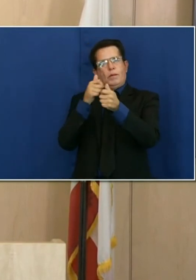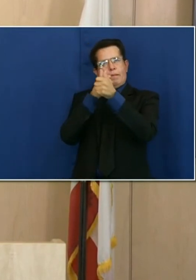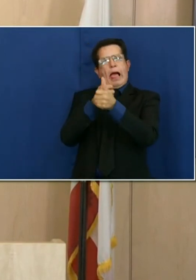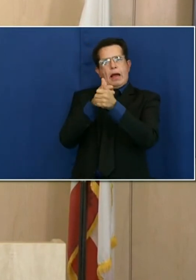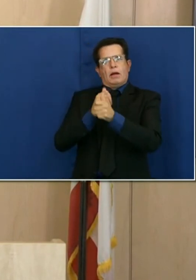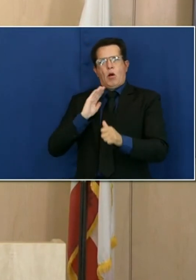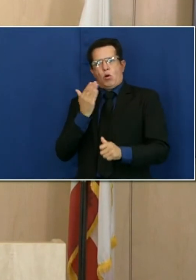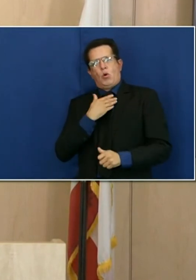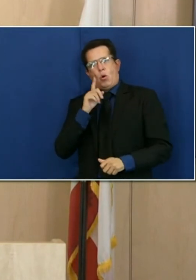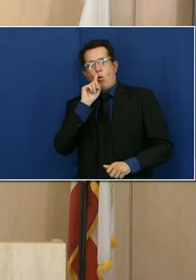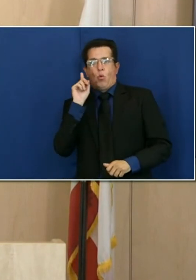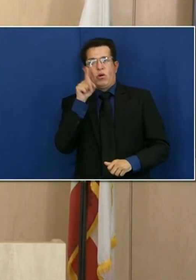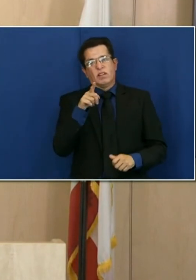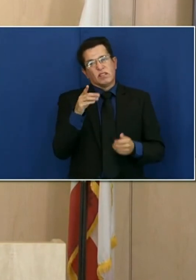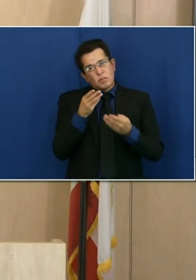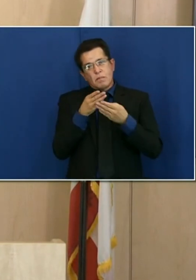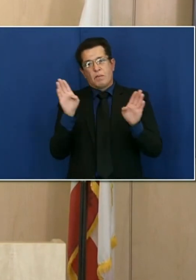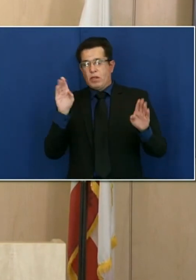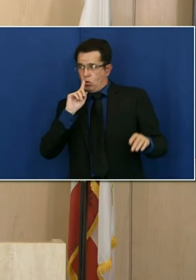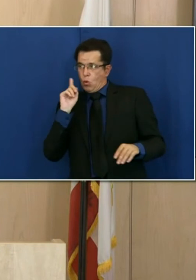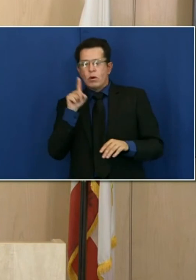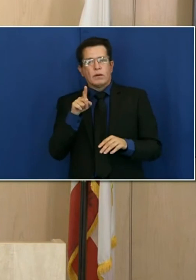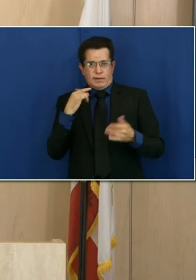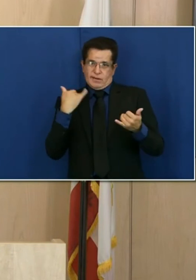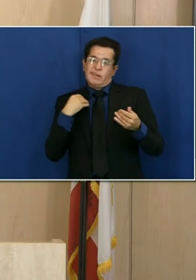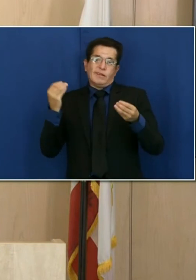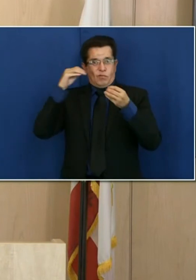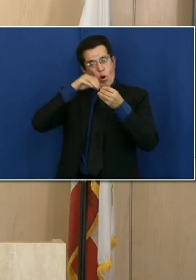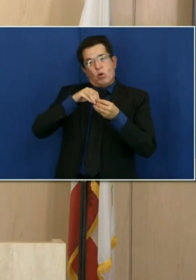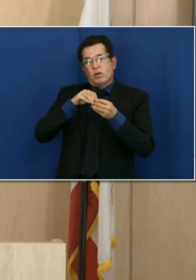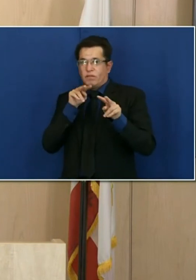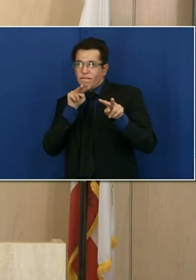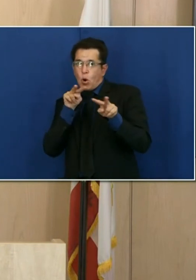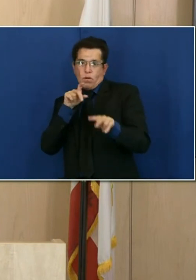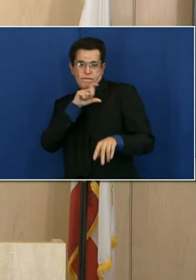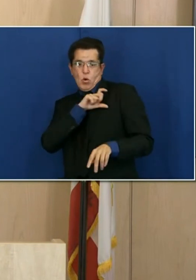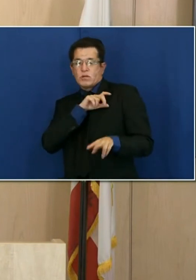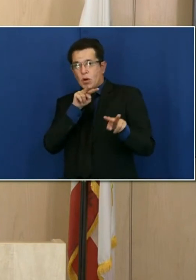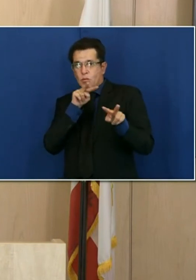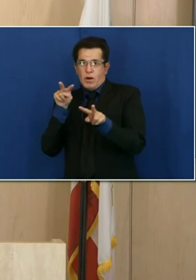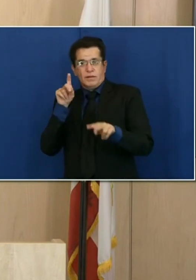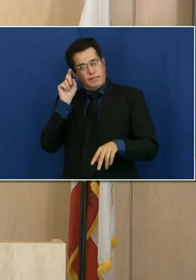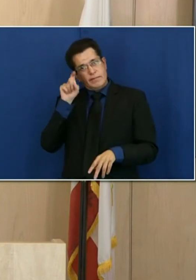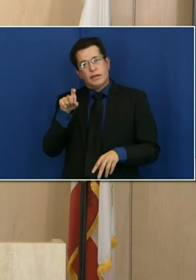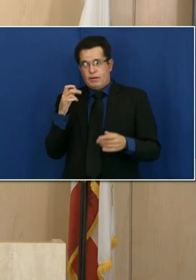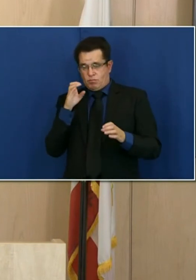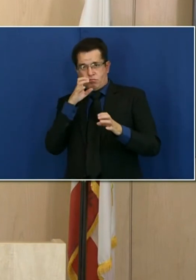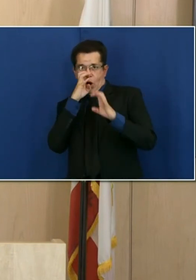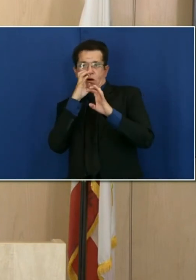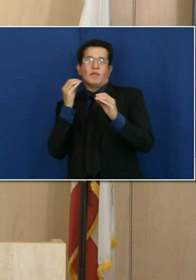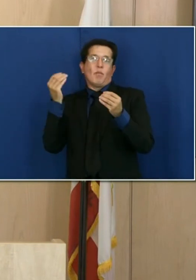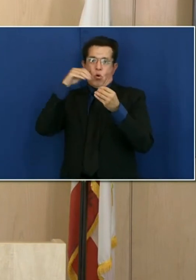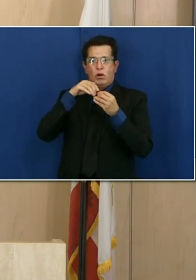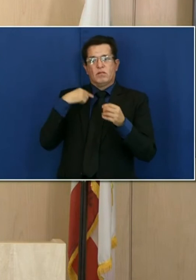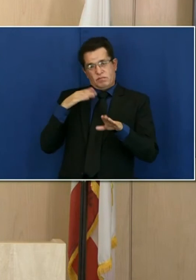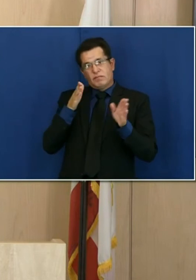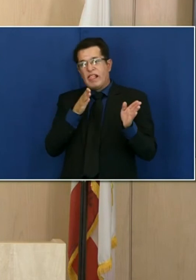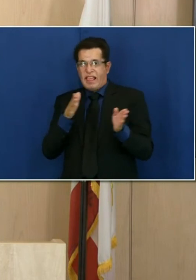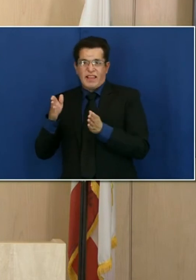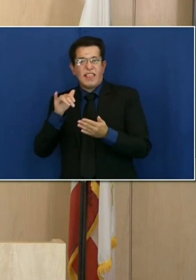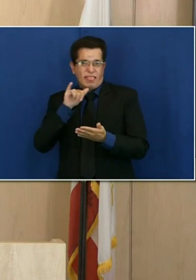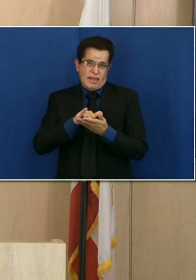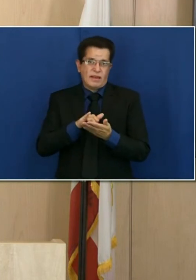know now that we've got to take a much stronger position in regards to enforcing that compliance. We are doing that, and I know we have a couple